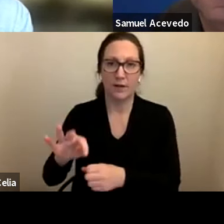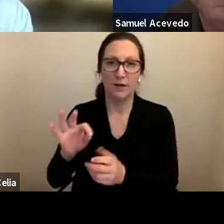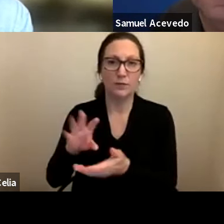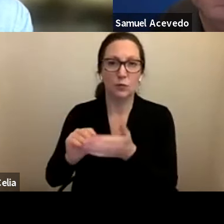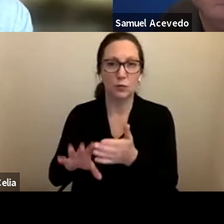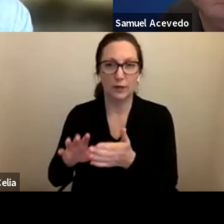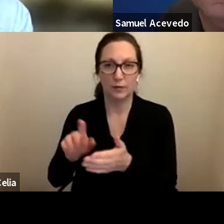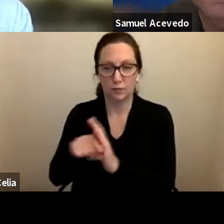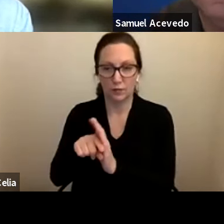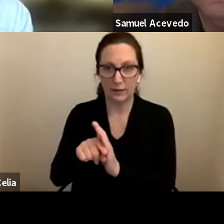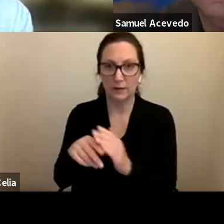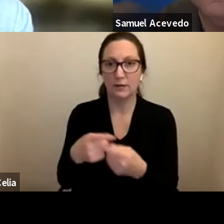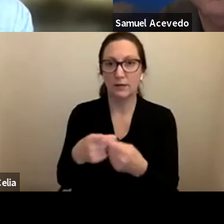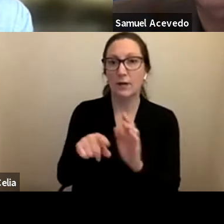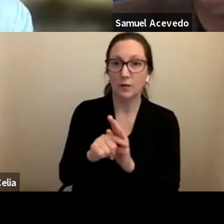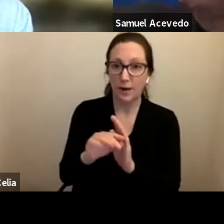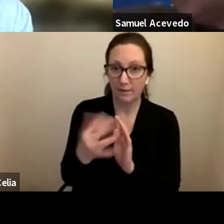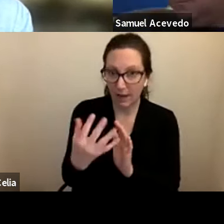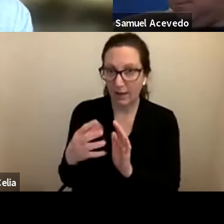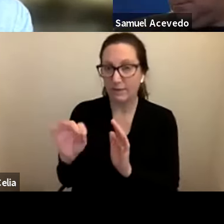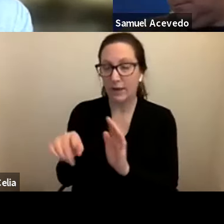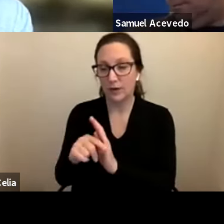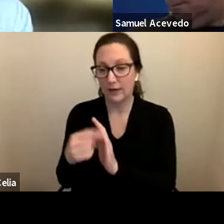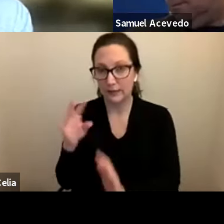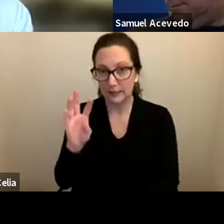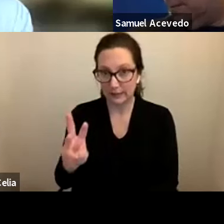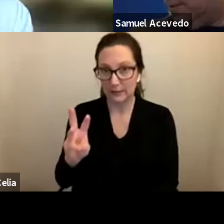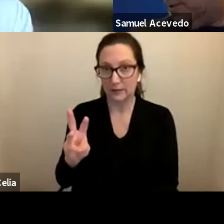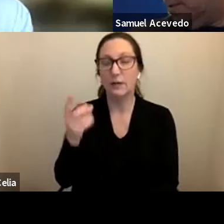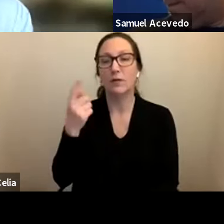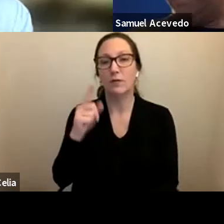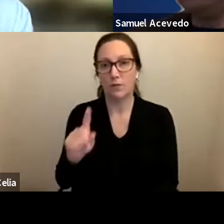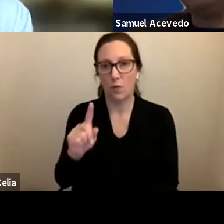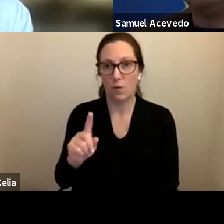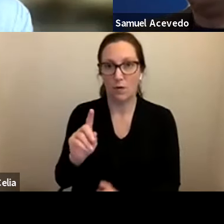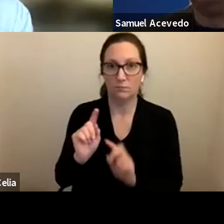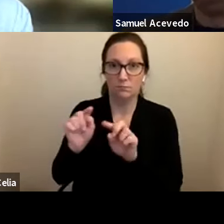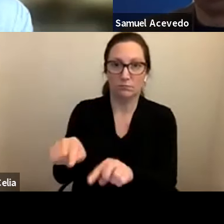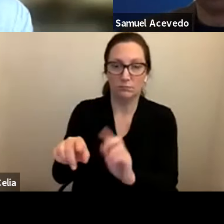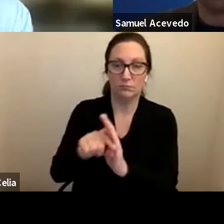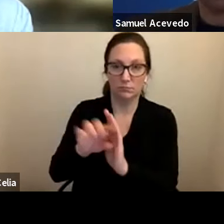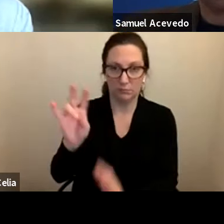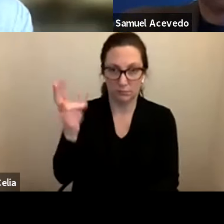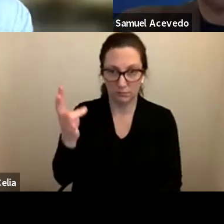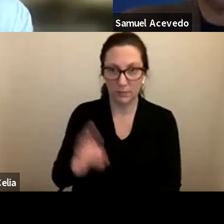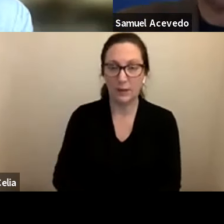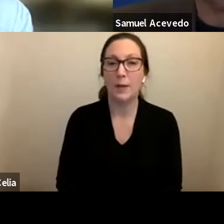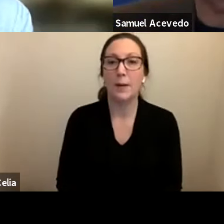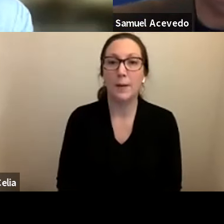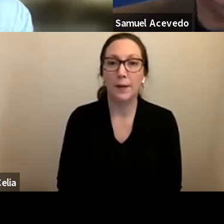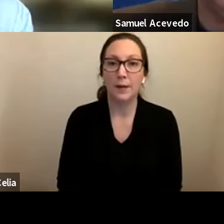grades 5 and 6 for entry into the 7th grade. Recognizing that